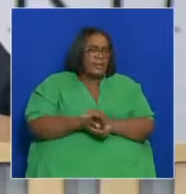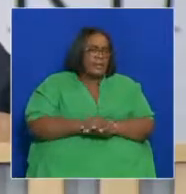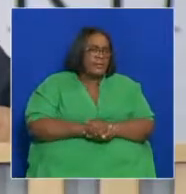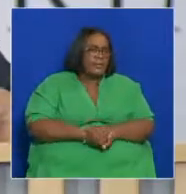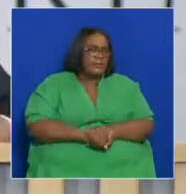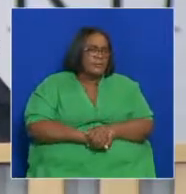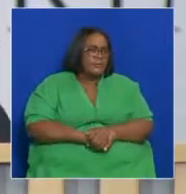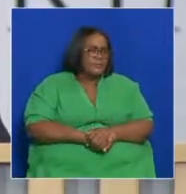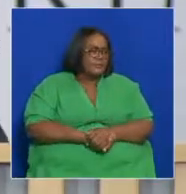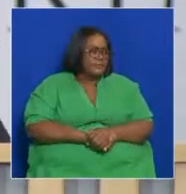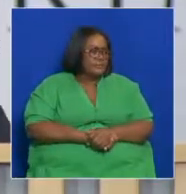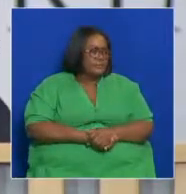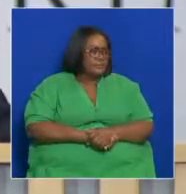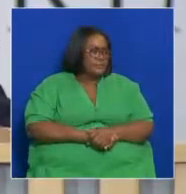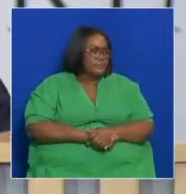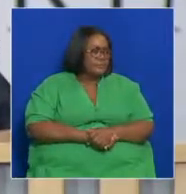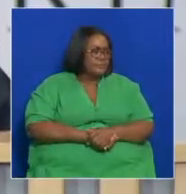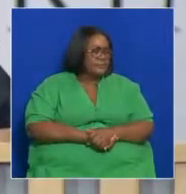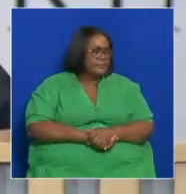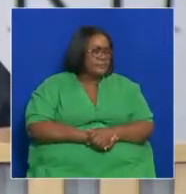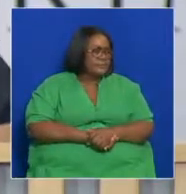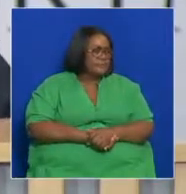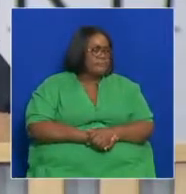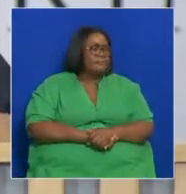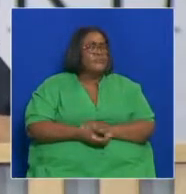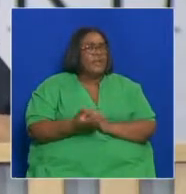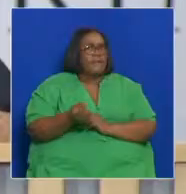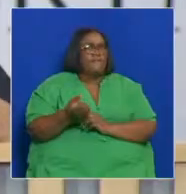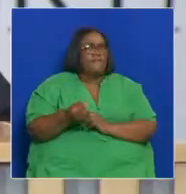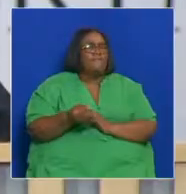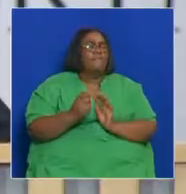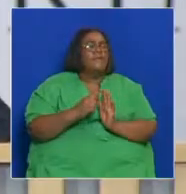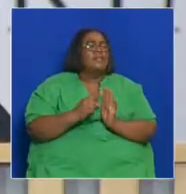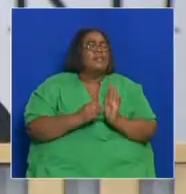I have a date somewhere. I can't remember the paragraph now.